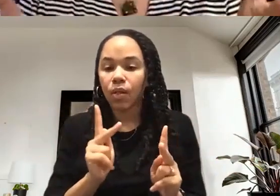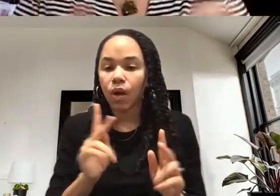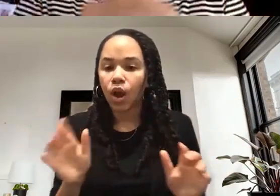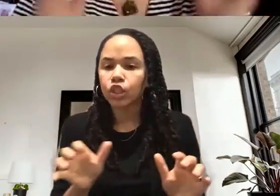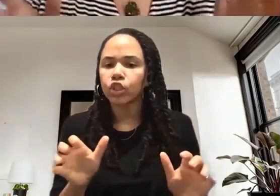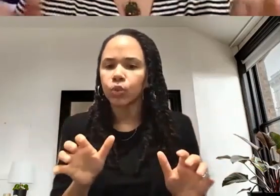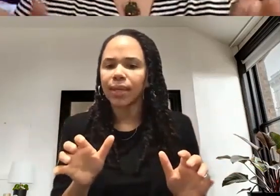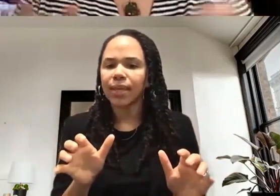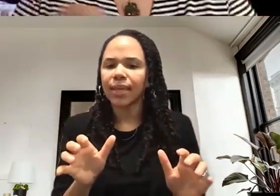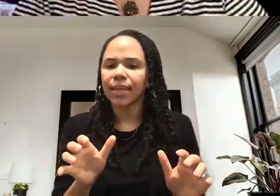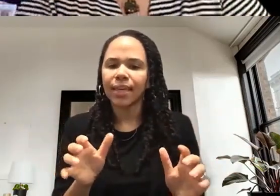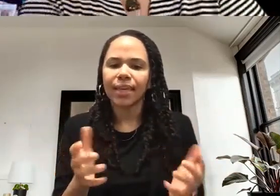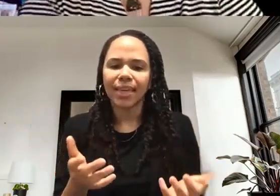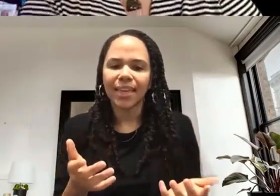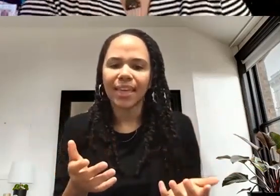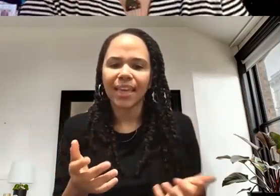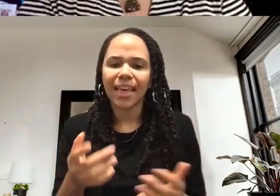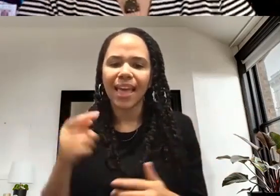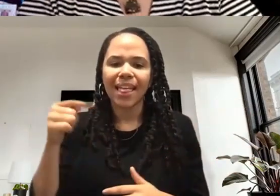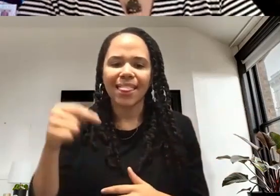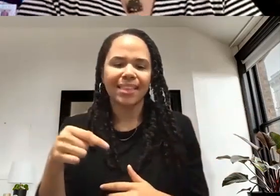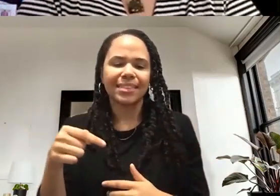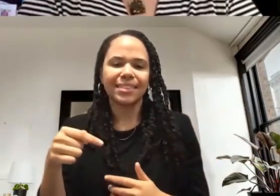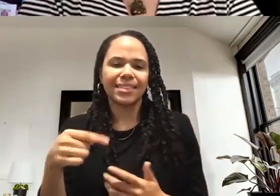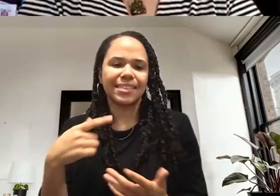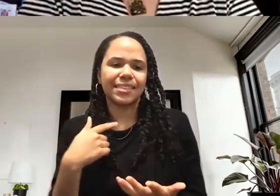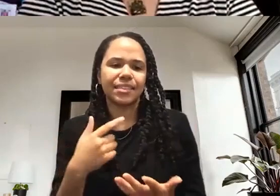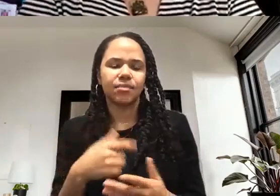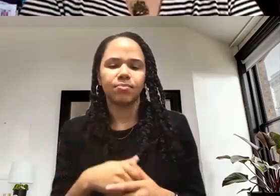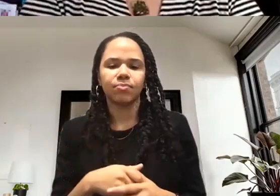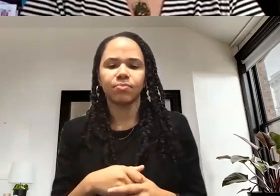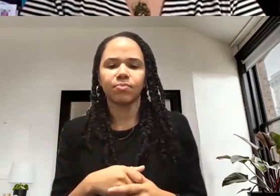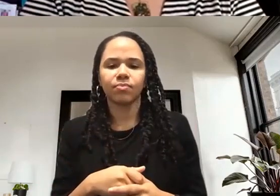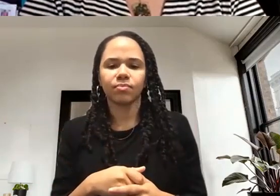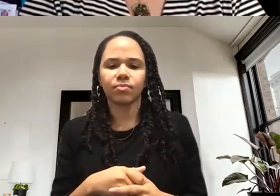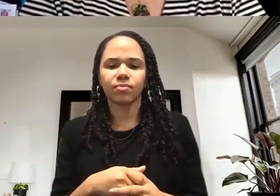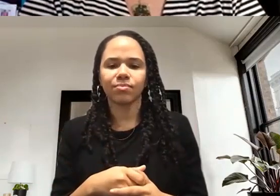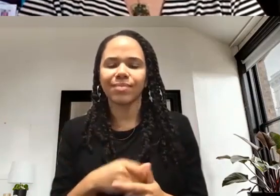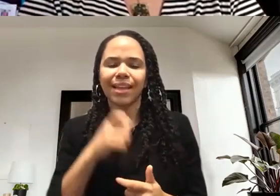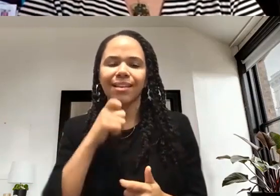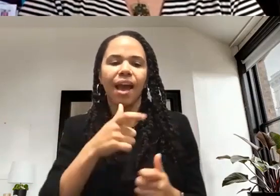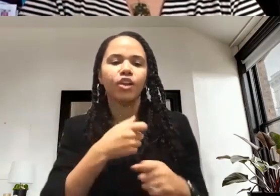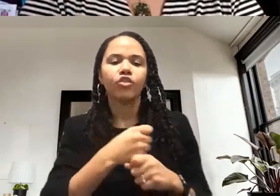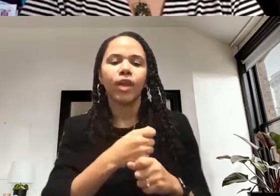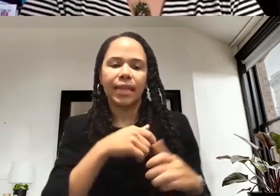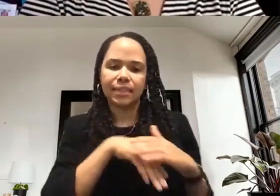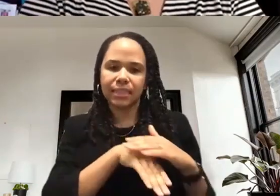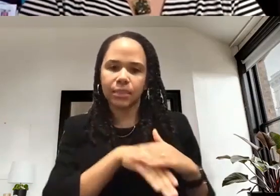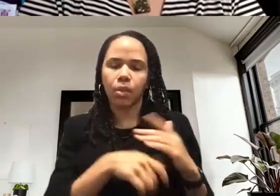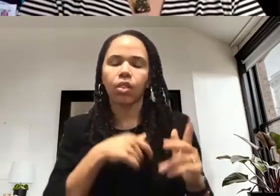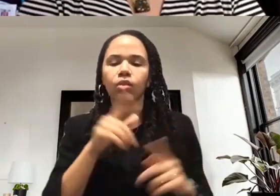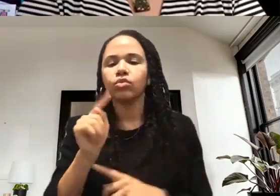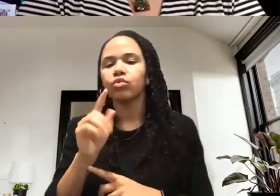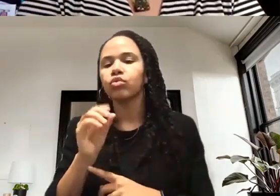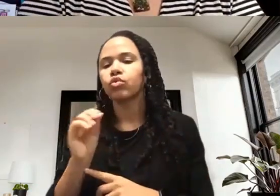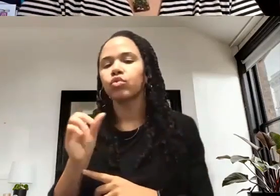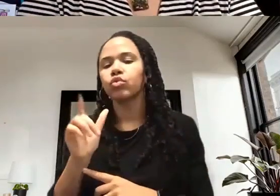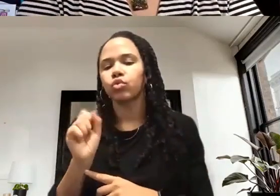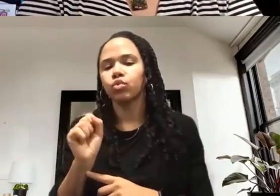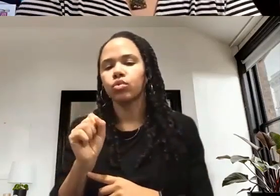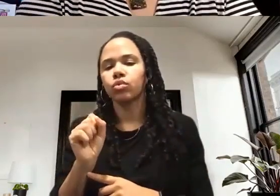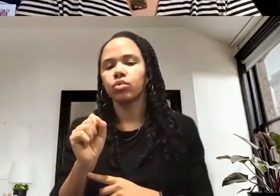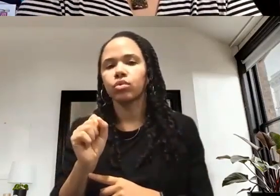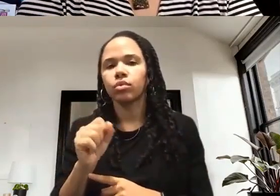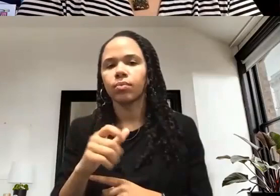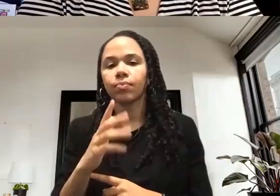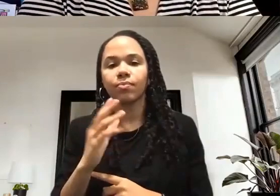entire internet. Like, lots of people are doing this badly. And I just noticed recently that I think